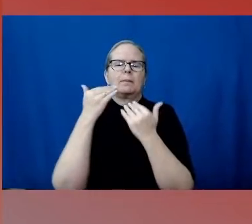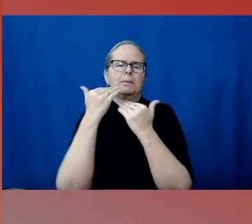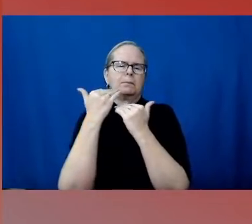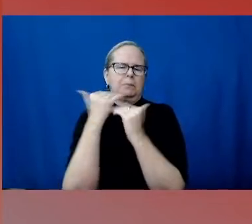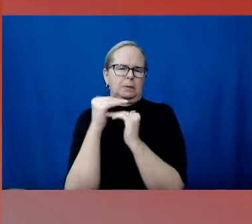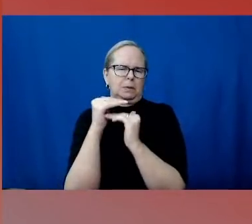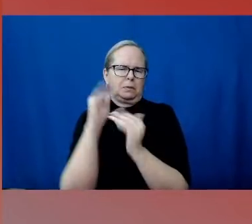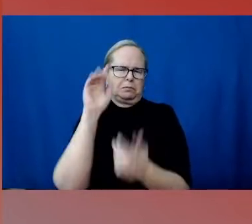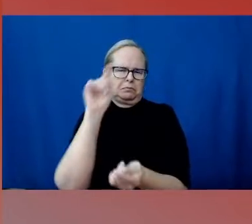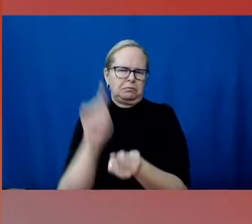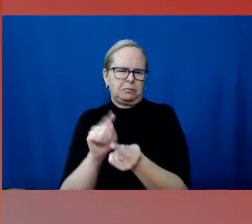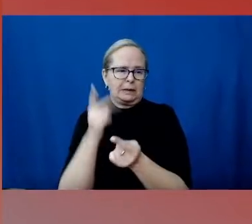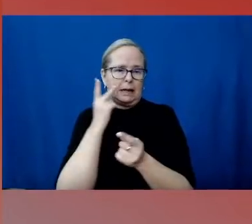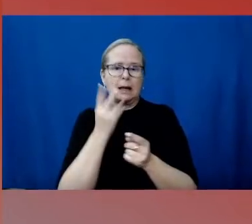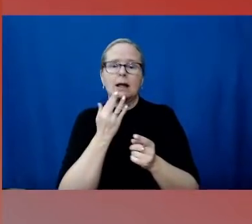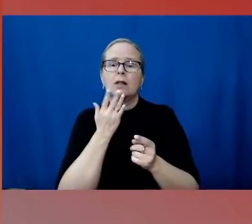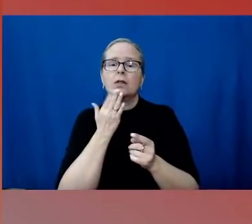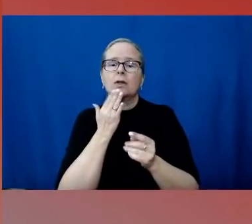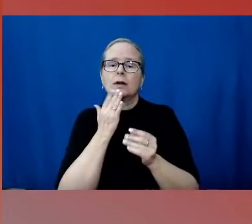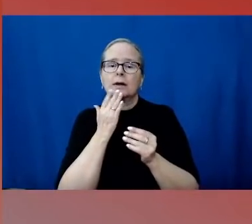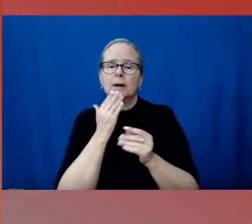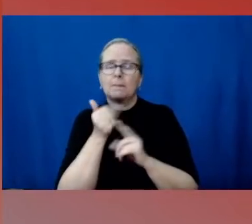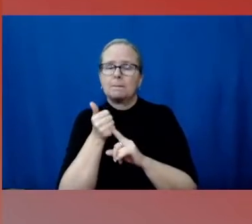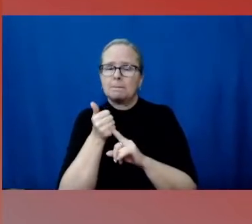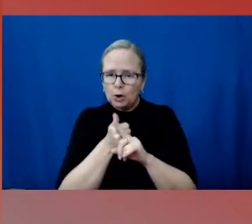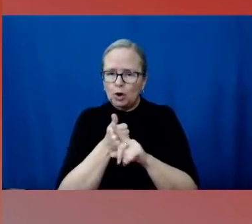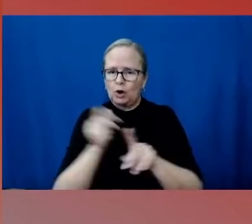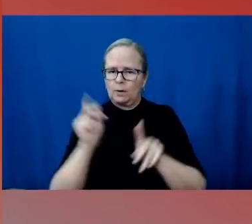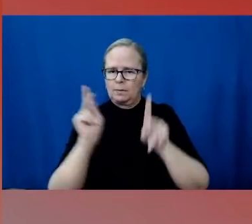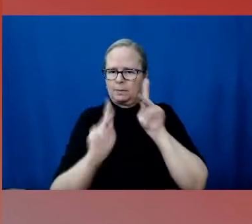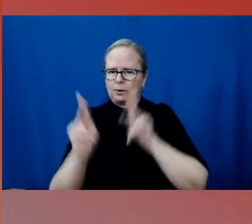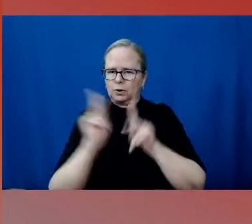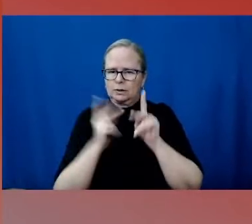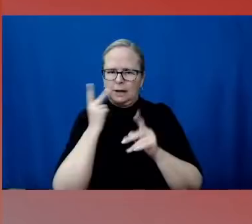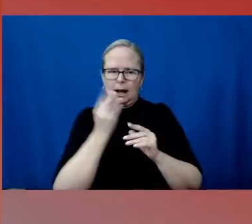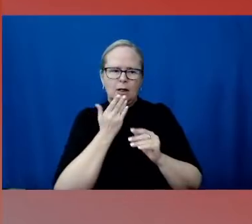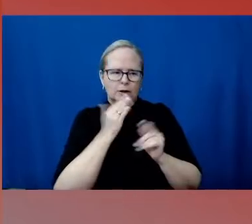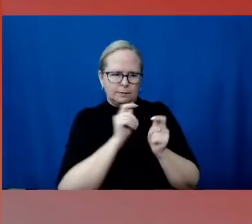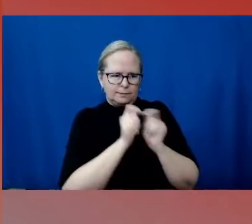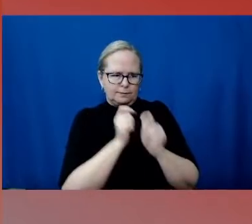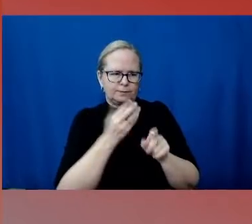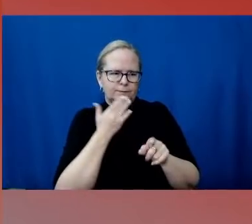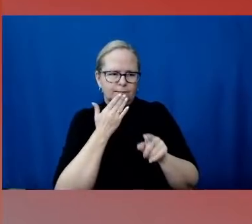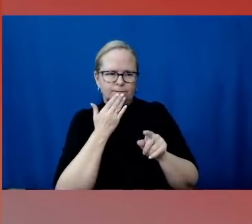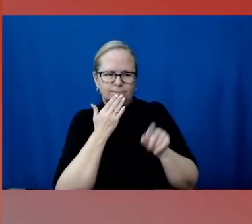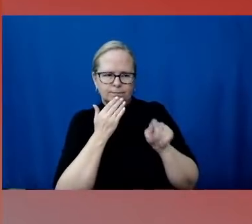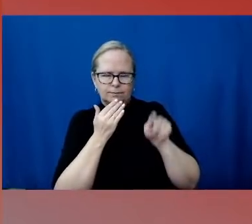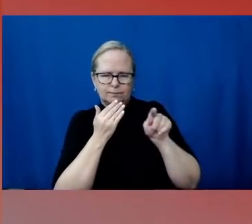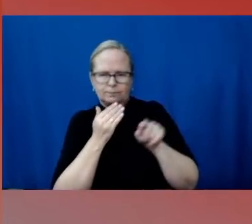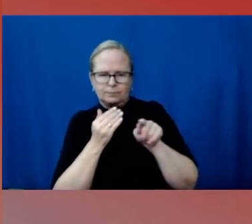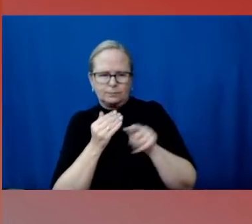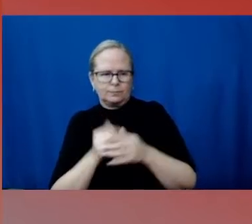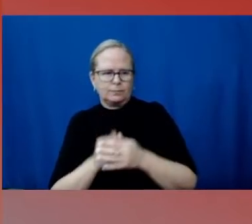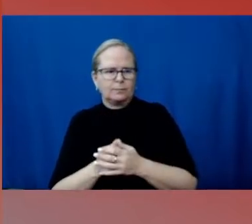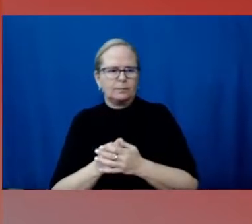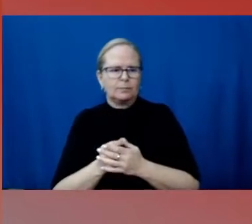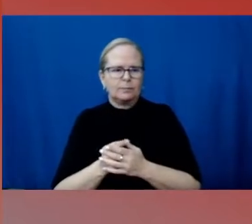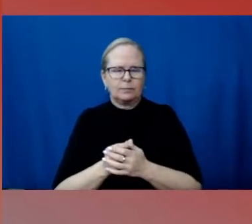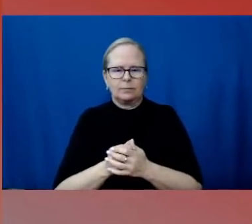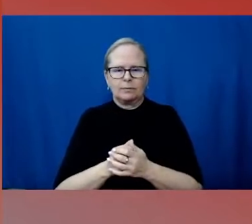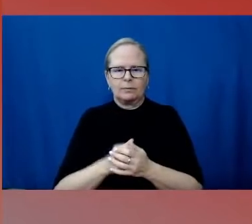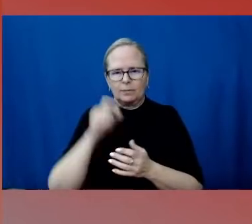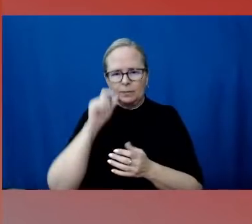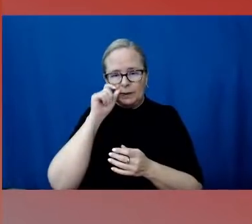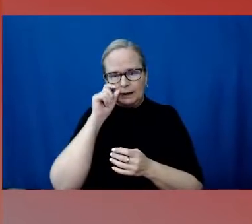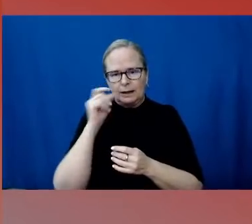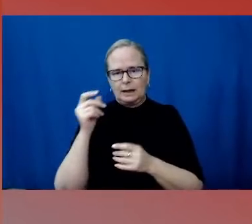are daily new cases per capita, so it's adjusted per population, and colorful are in Atlantic Canada, and the